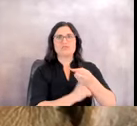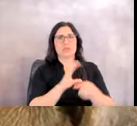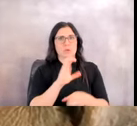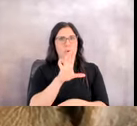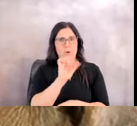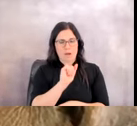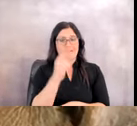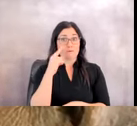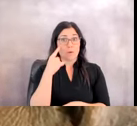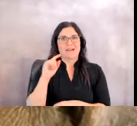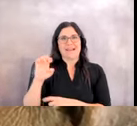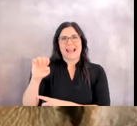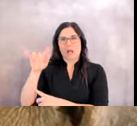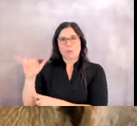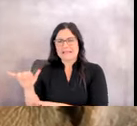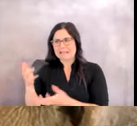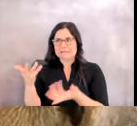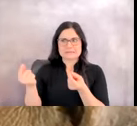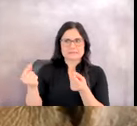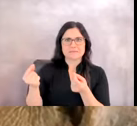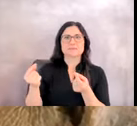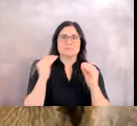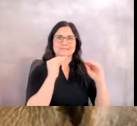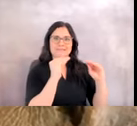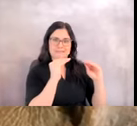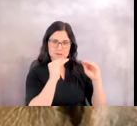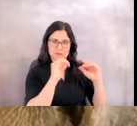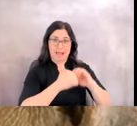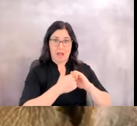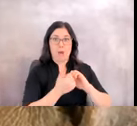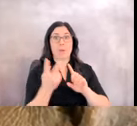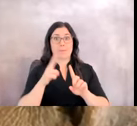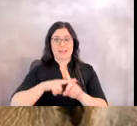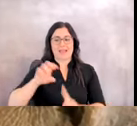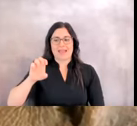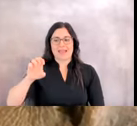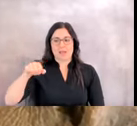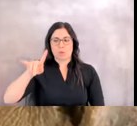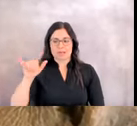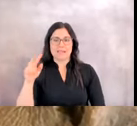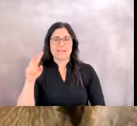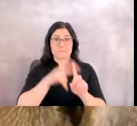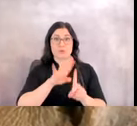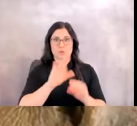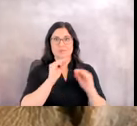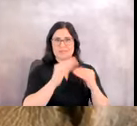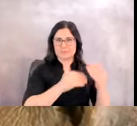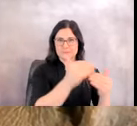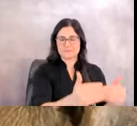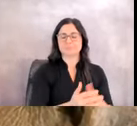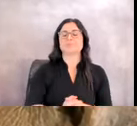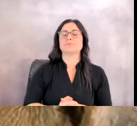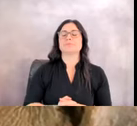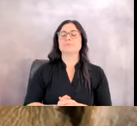some of these equity concerns, at least give you a good introduction to start applying them to your pedagogy. So the last